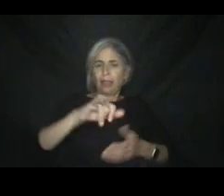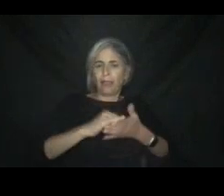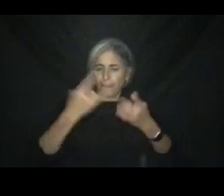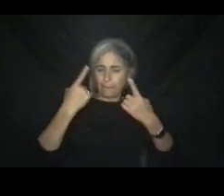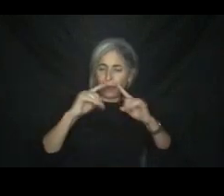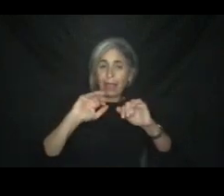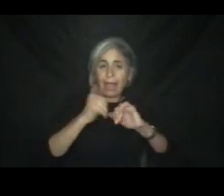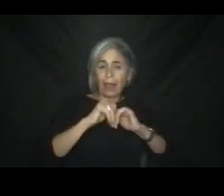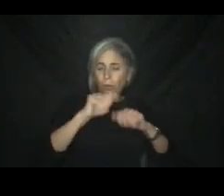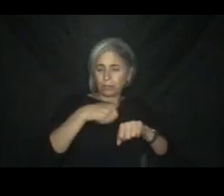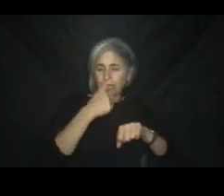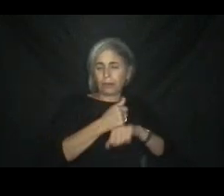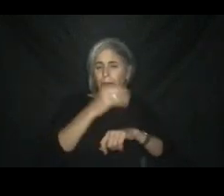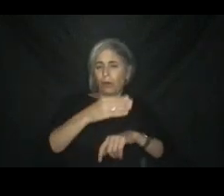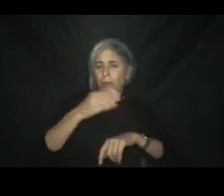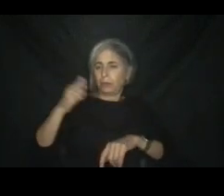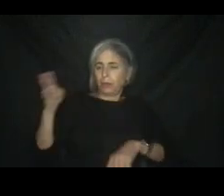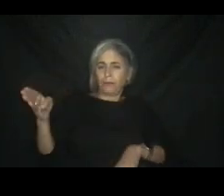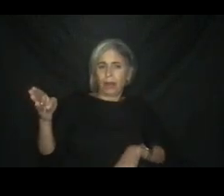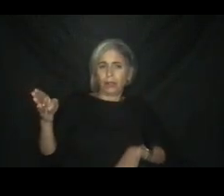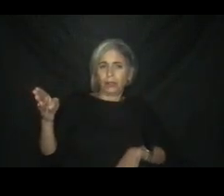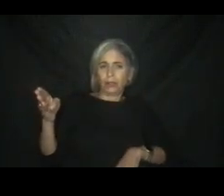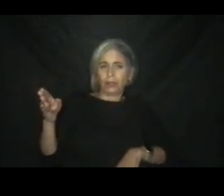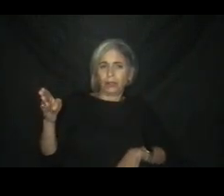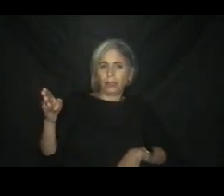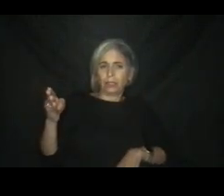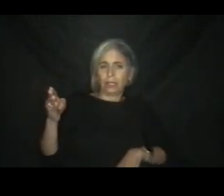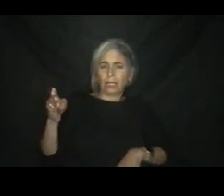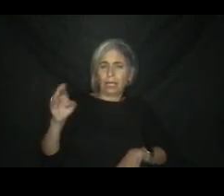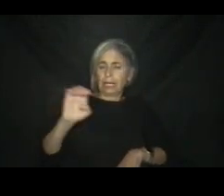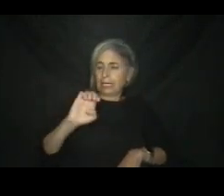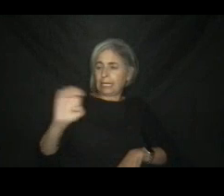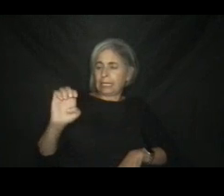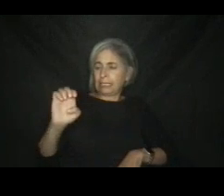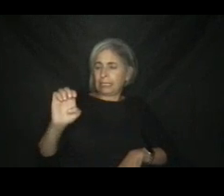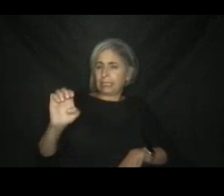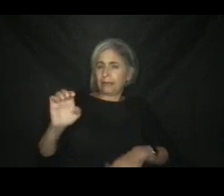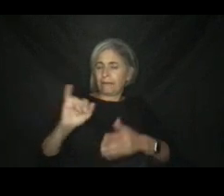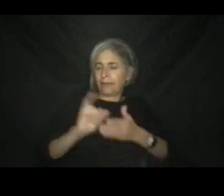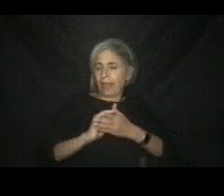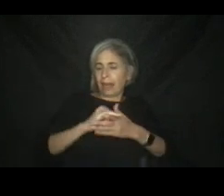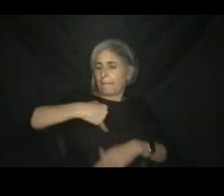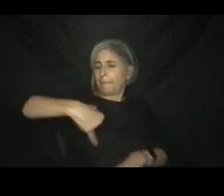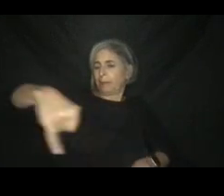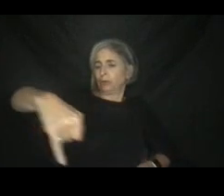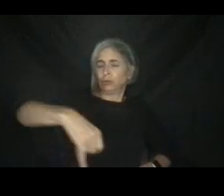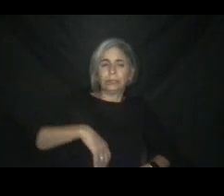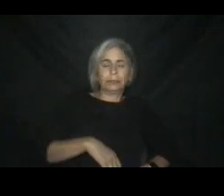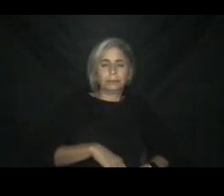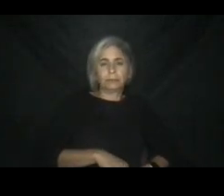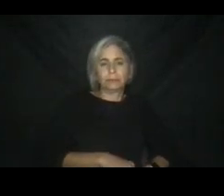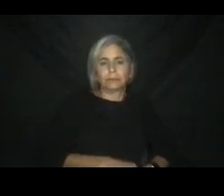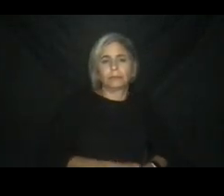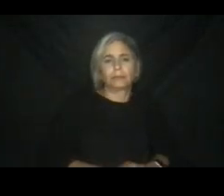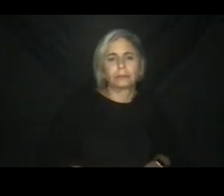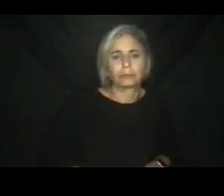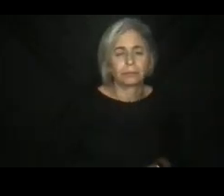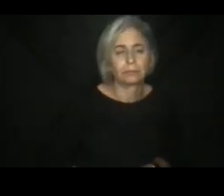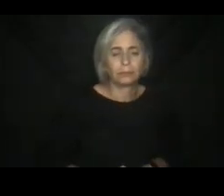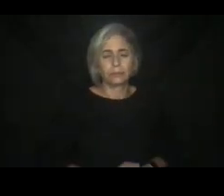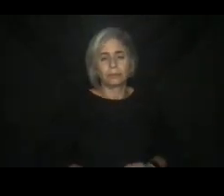by establishing Boynton Beach Boulevard and its easterly extension as that boundary. Next slide, please.